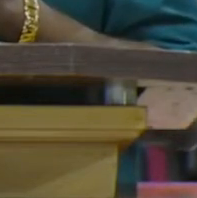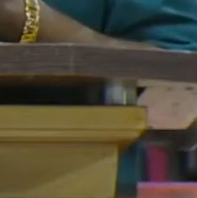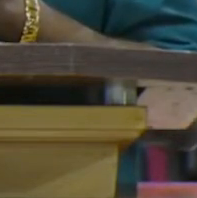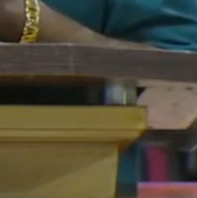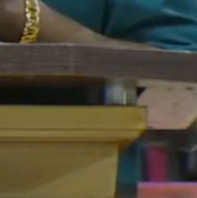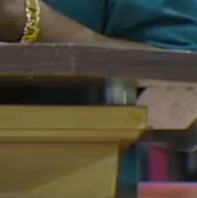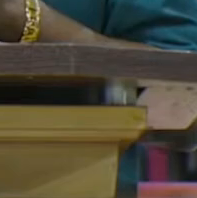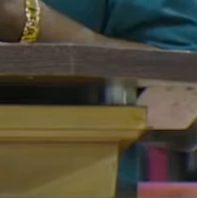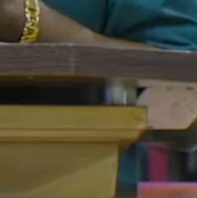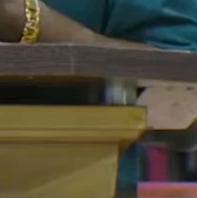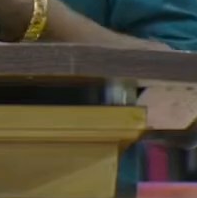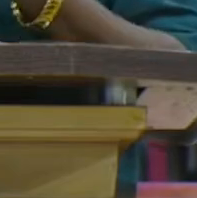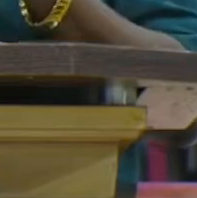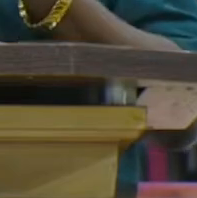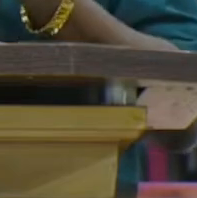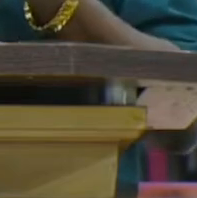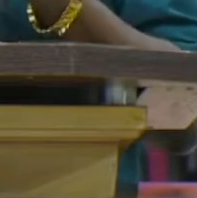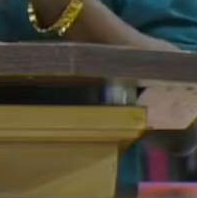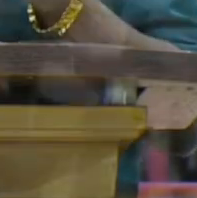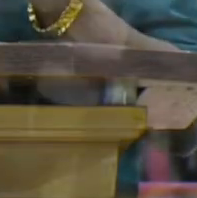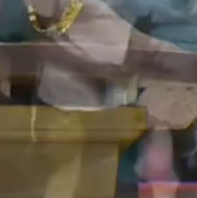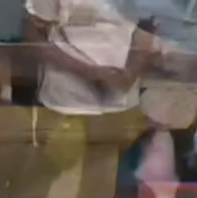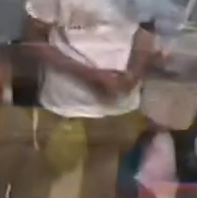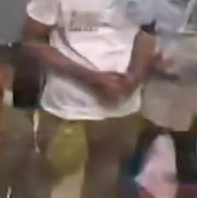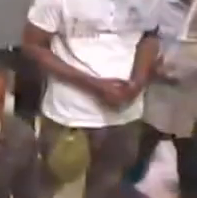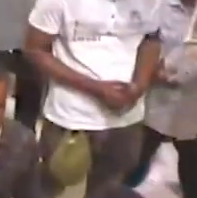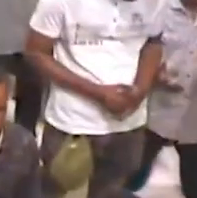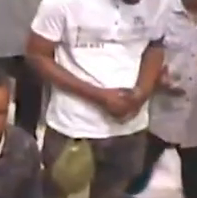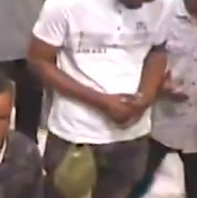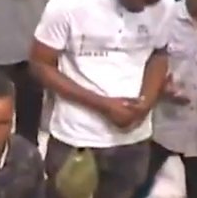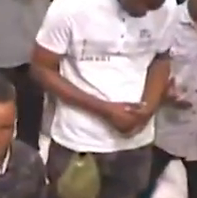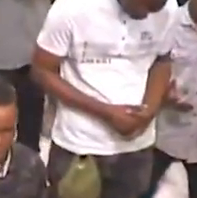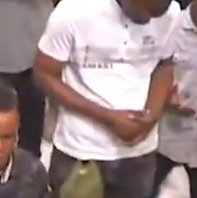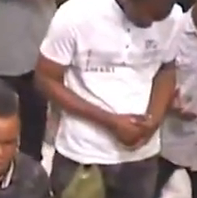life. Receive them into the family of God.